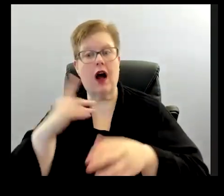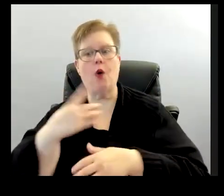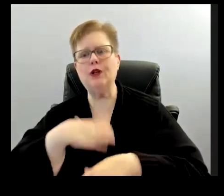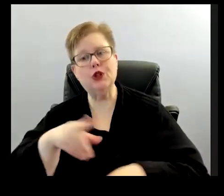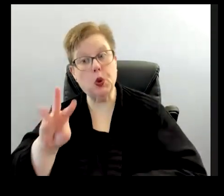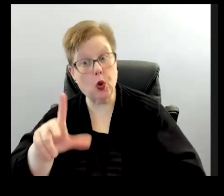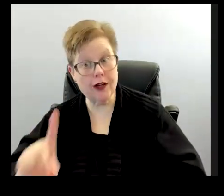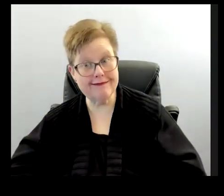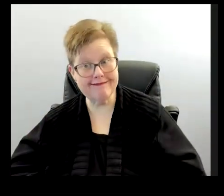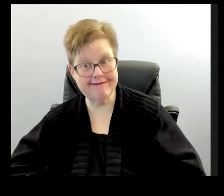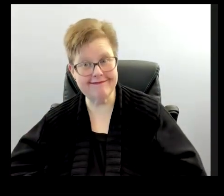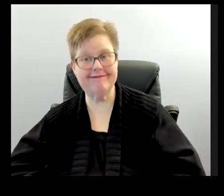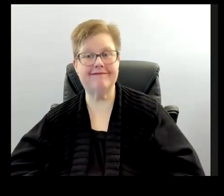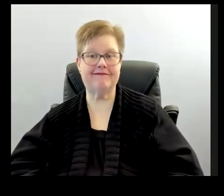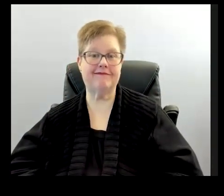you would.